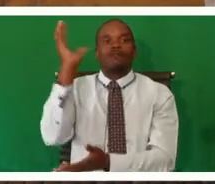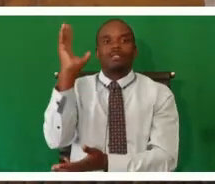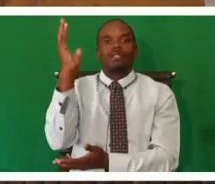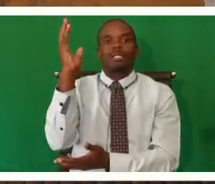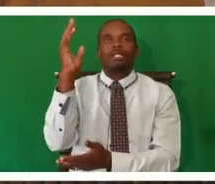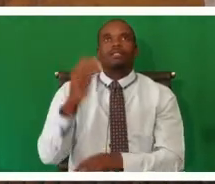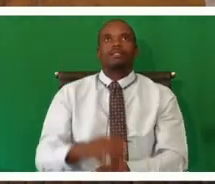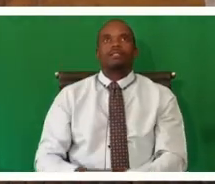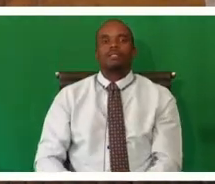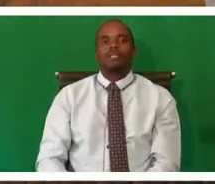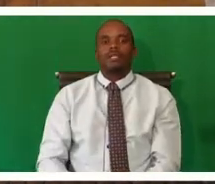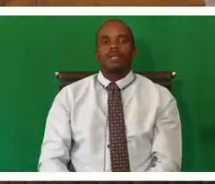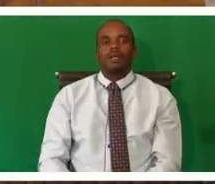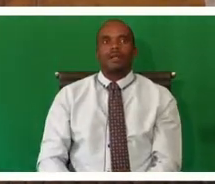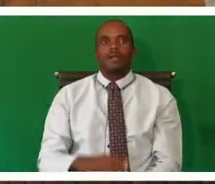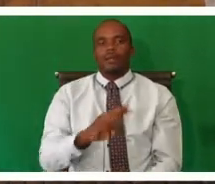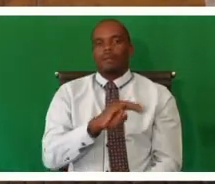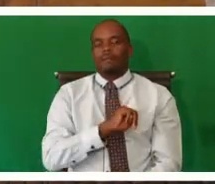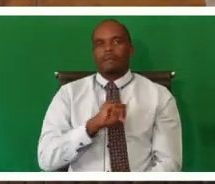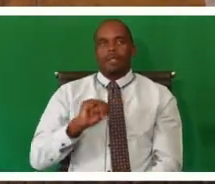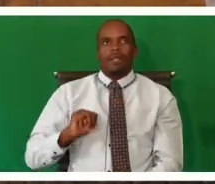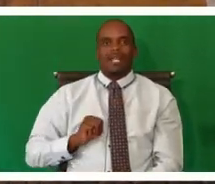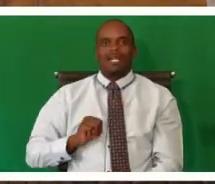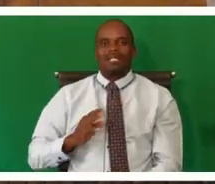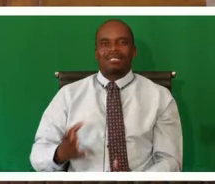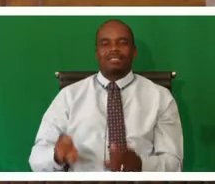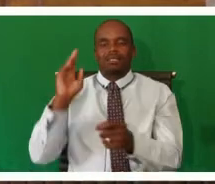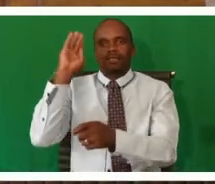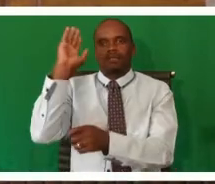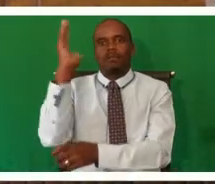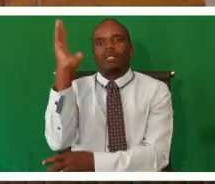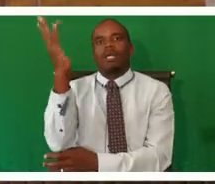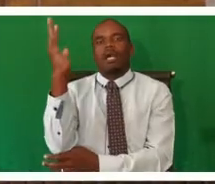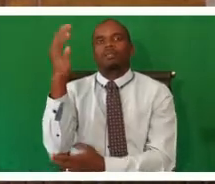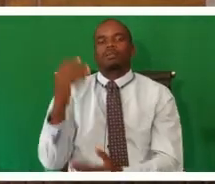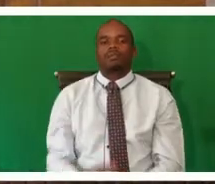mayors and speakers,